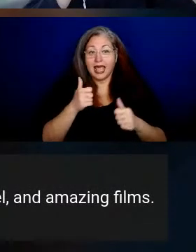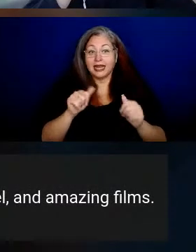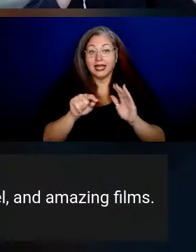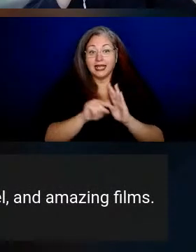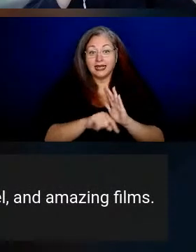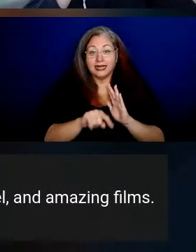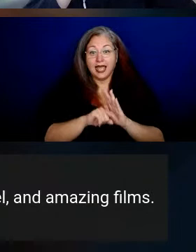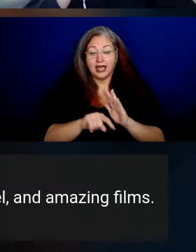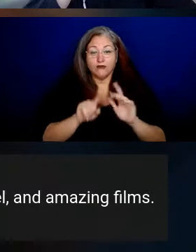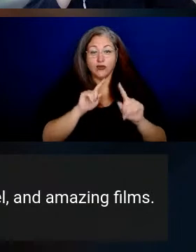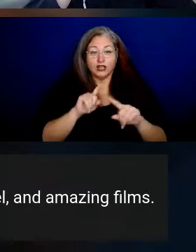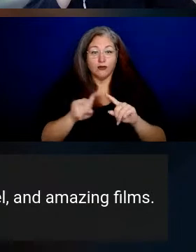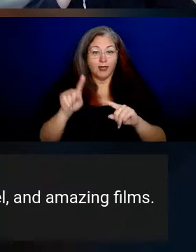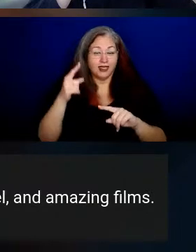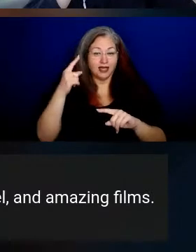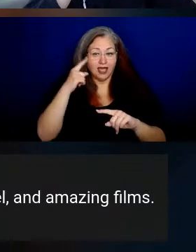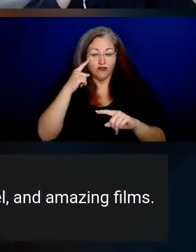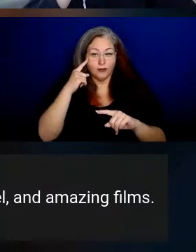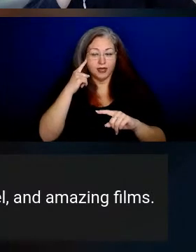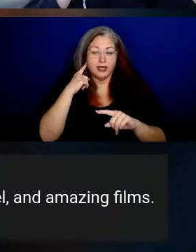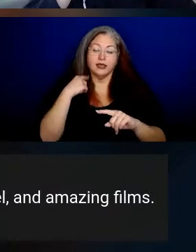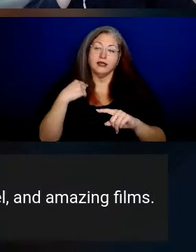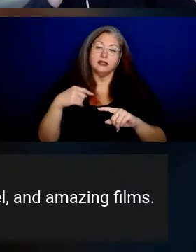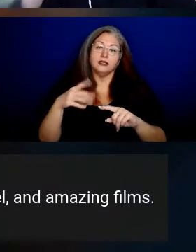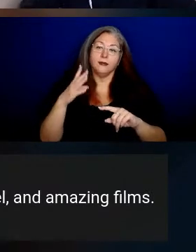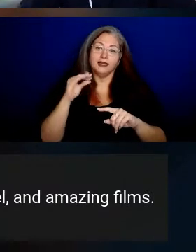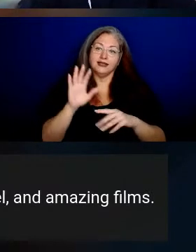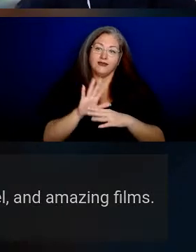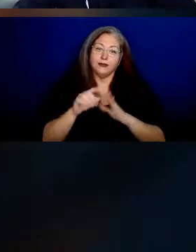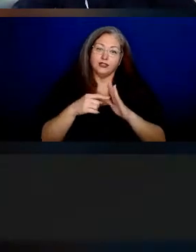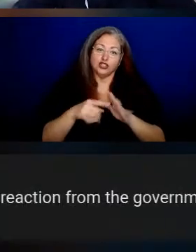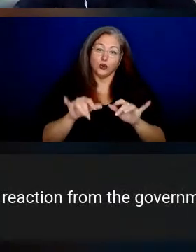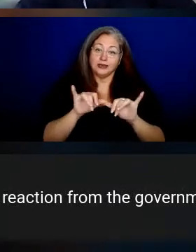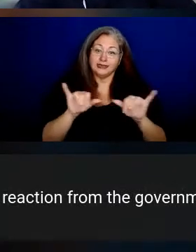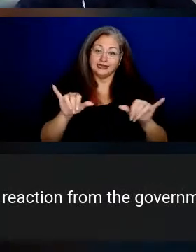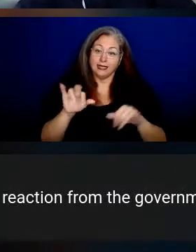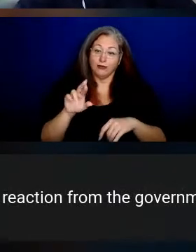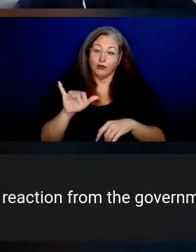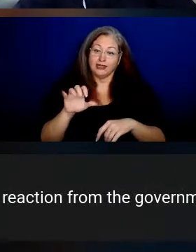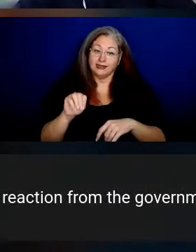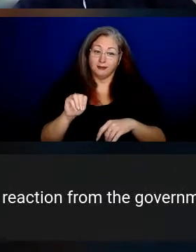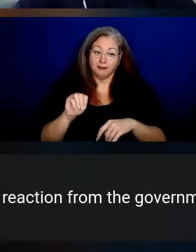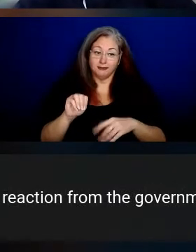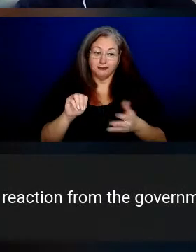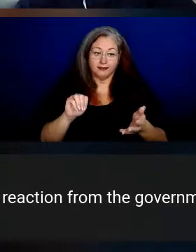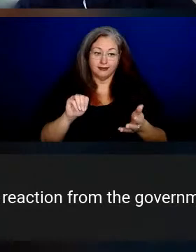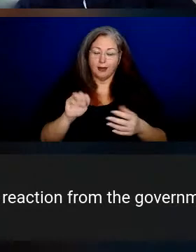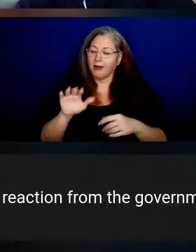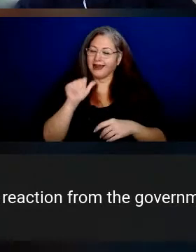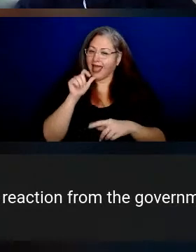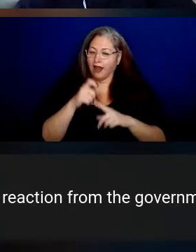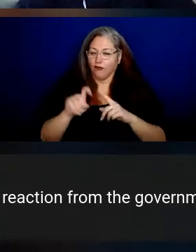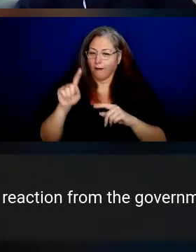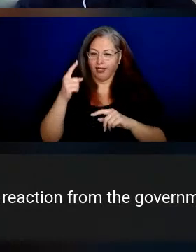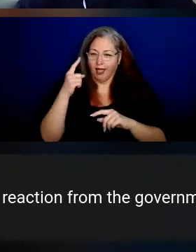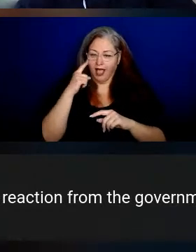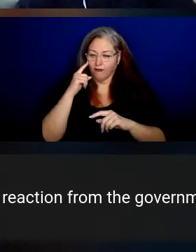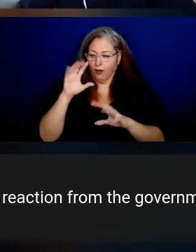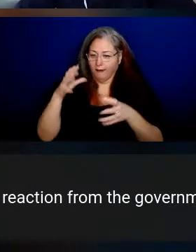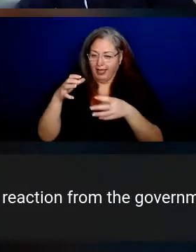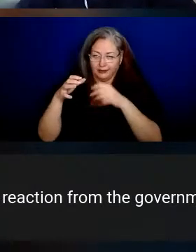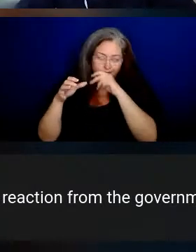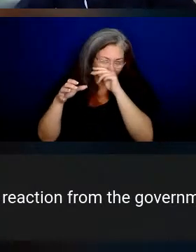the government giving the film shows systemic racism? Not from the government per